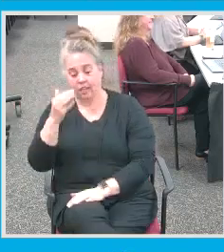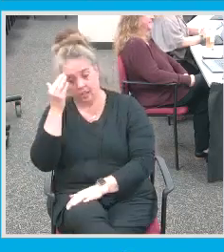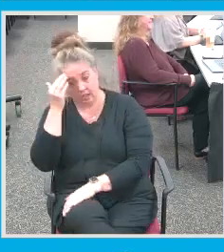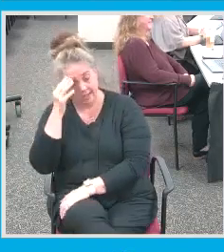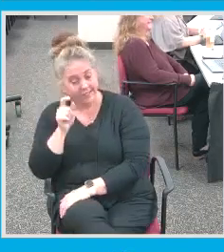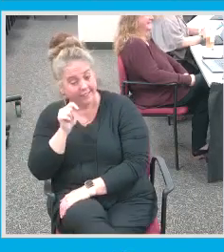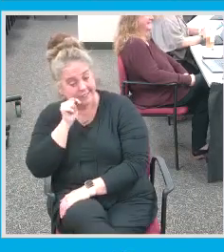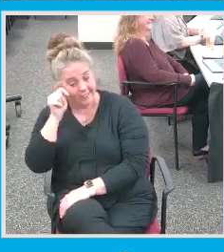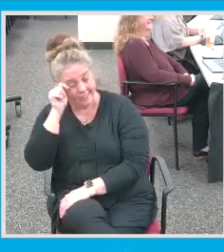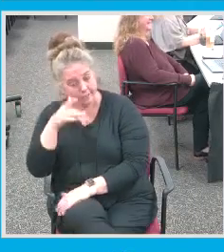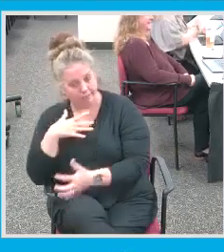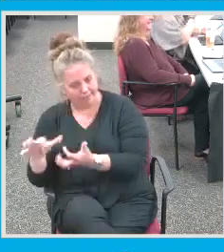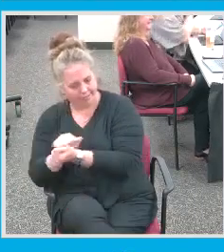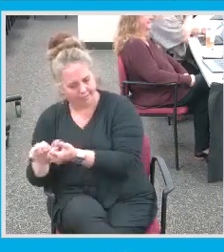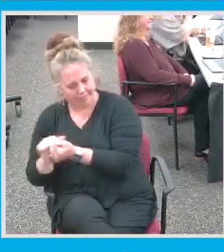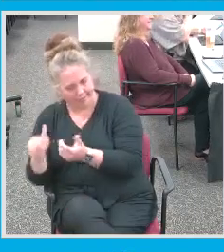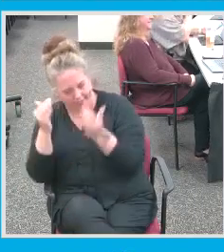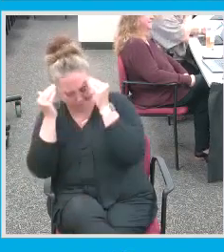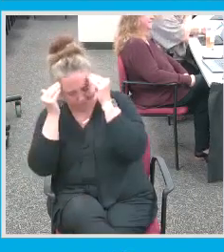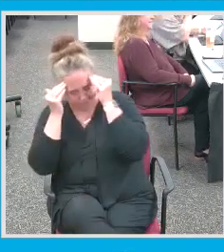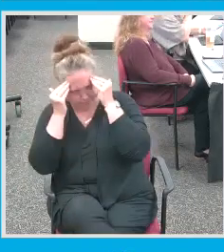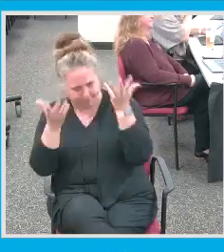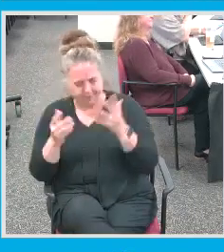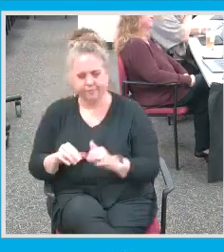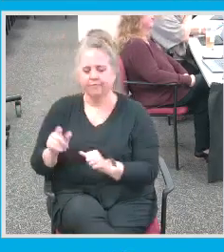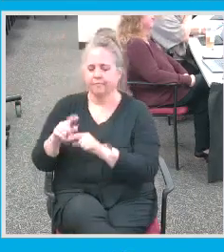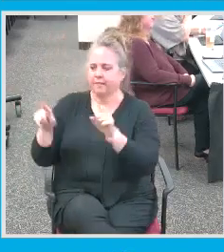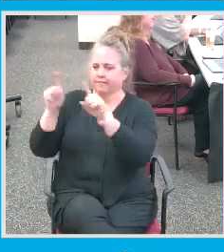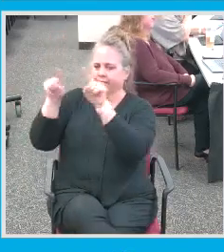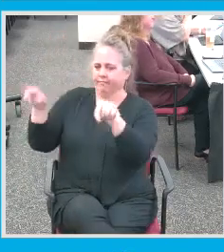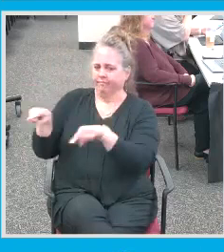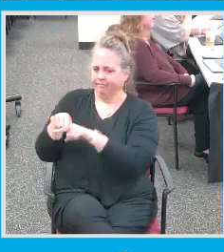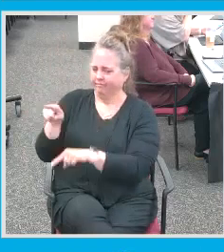So we replaced all those signs.